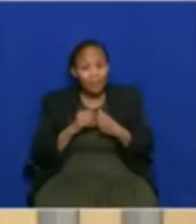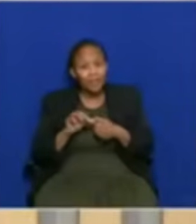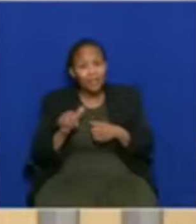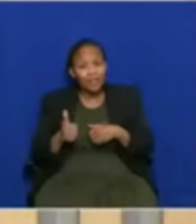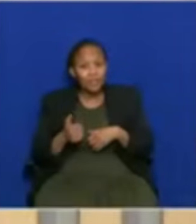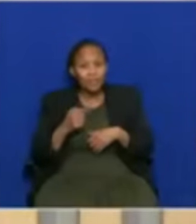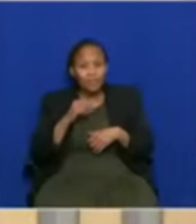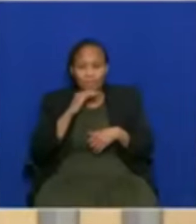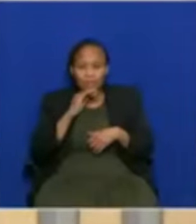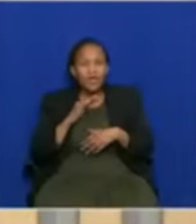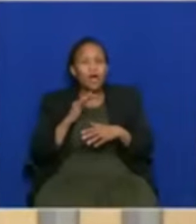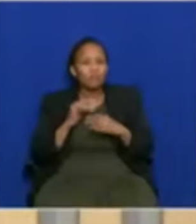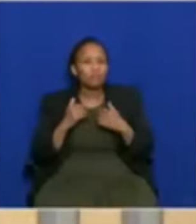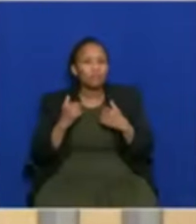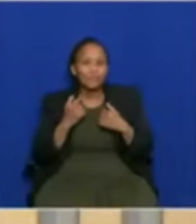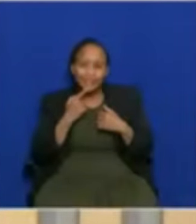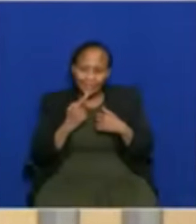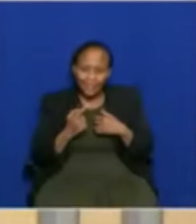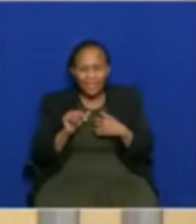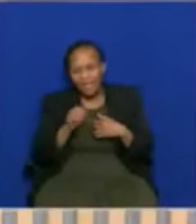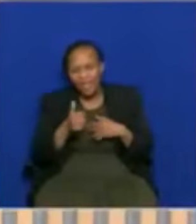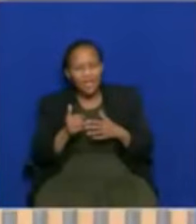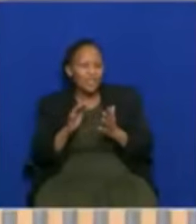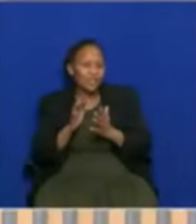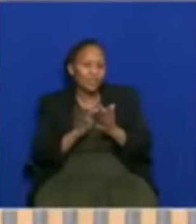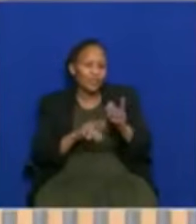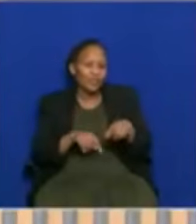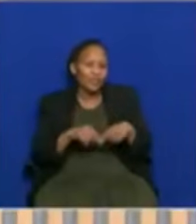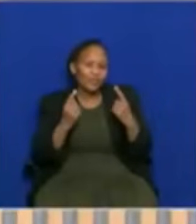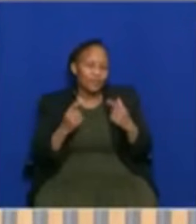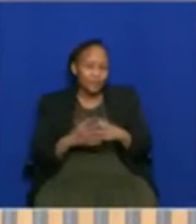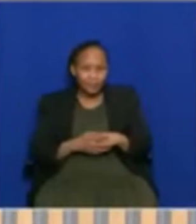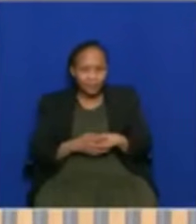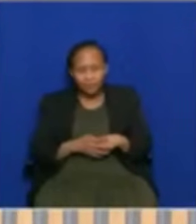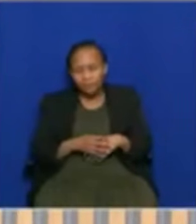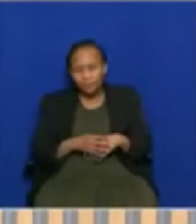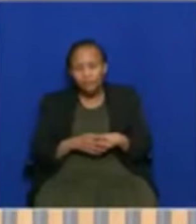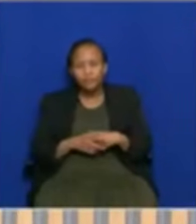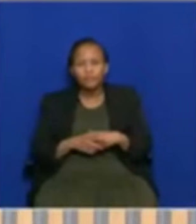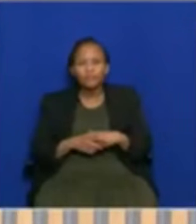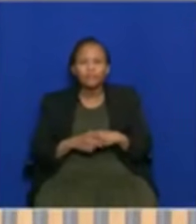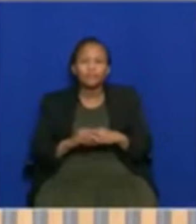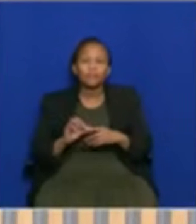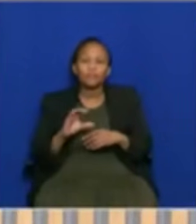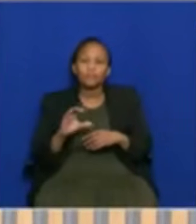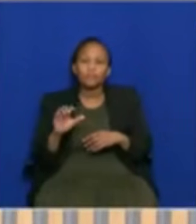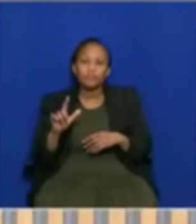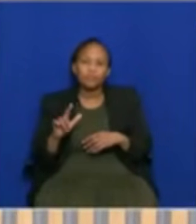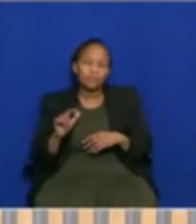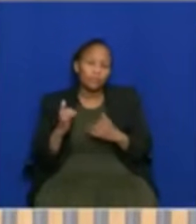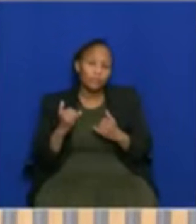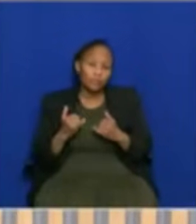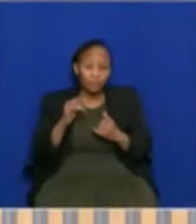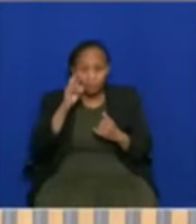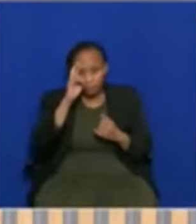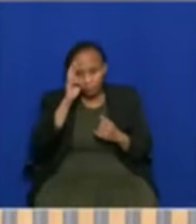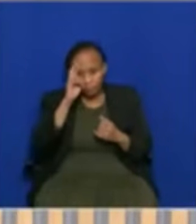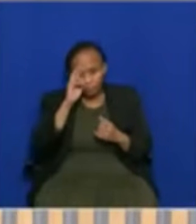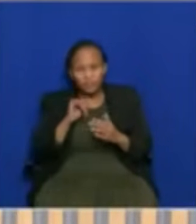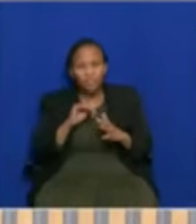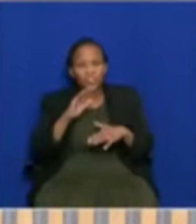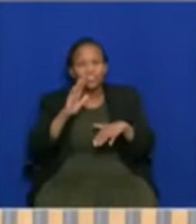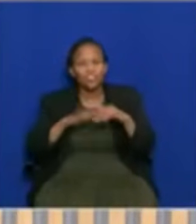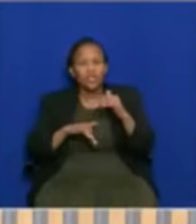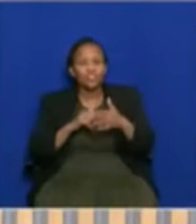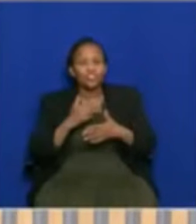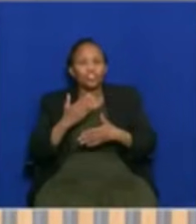The concern, Colonel, is that you presenting that charge sheet to the court because you want the court